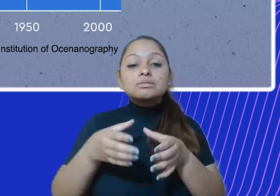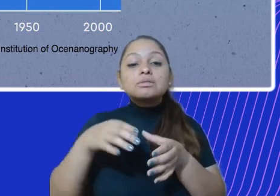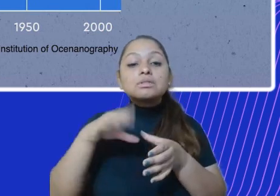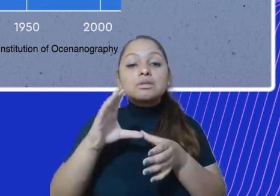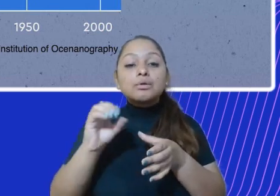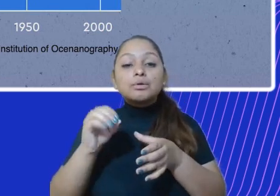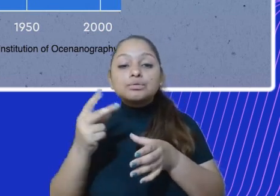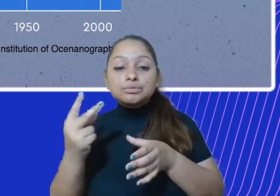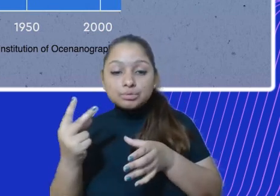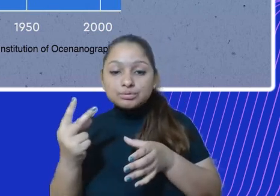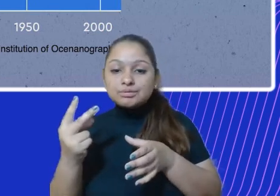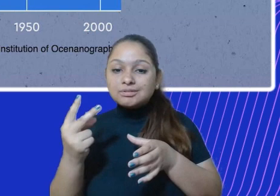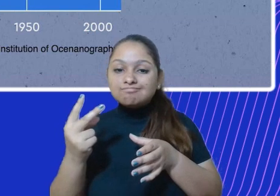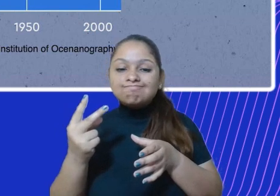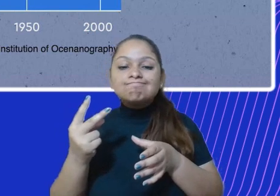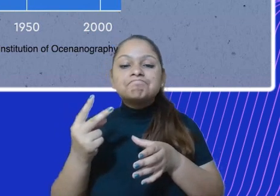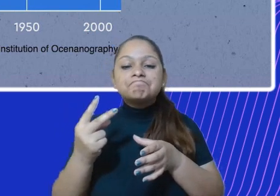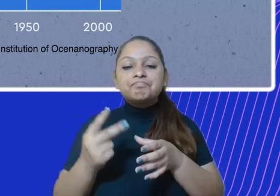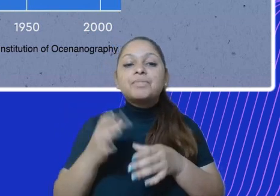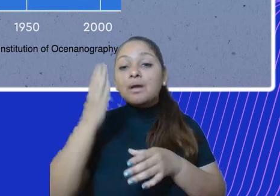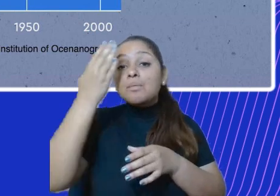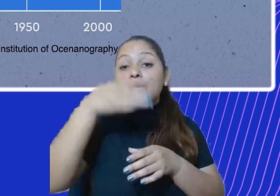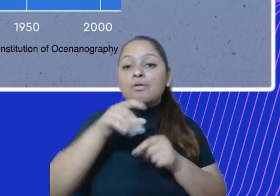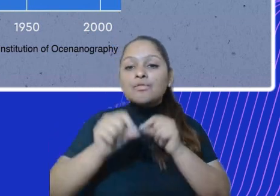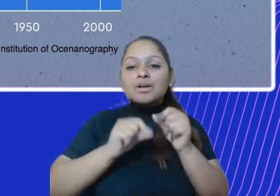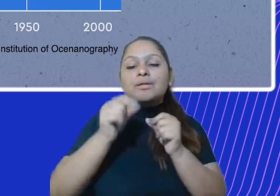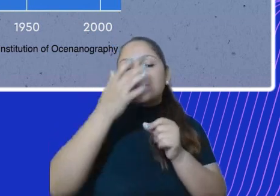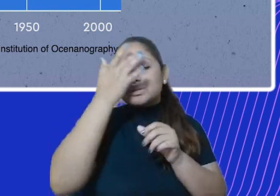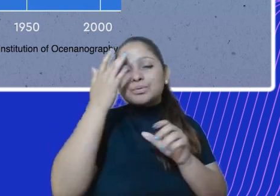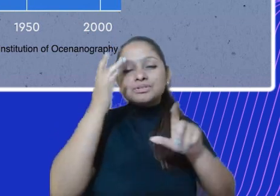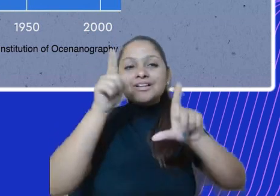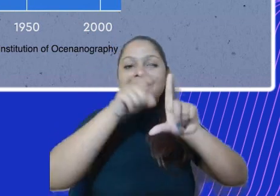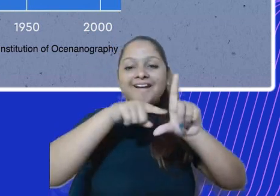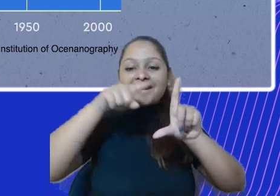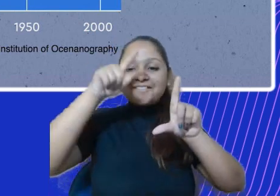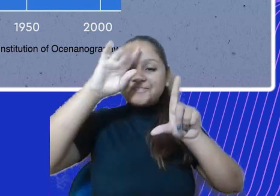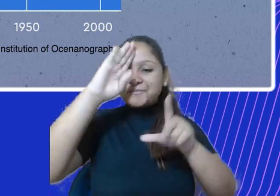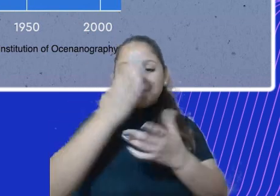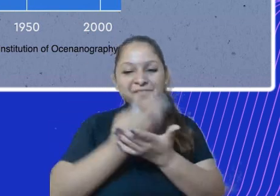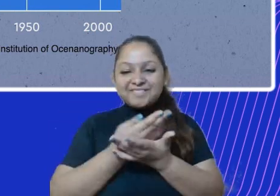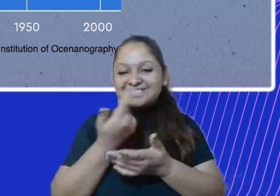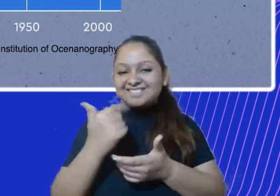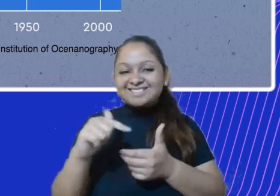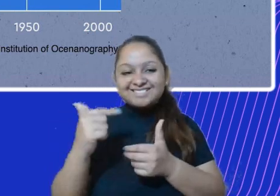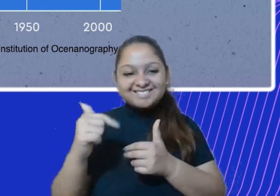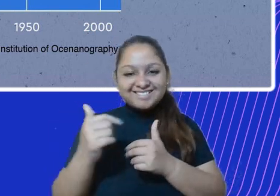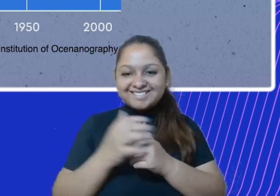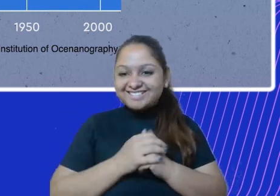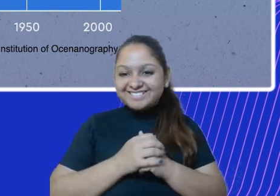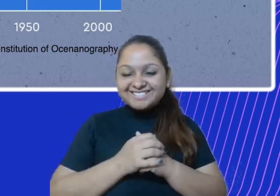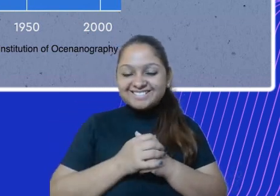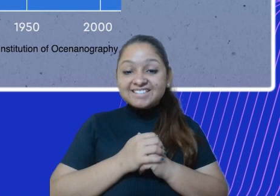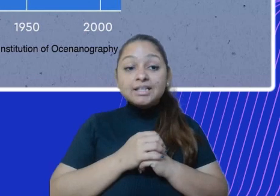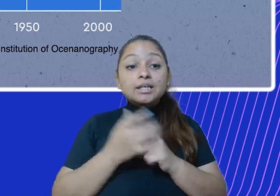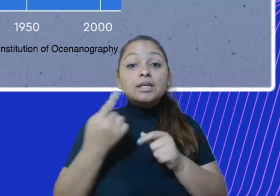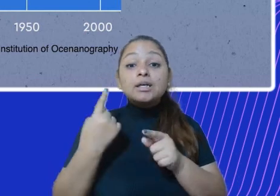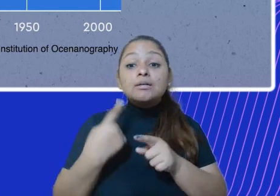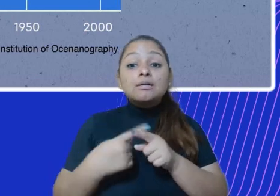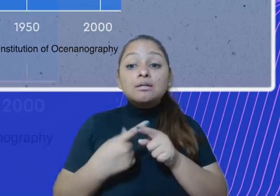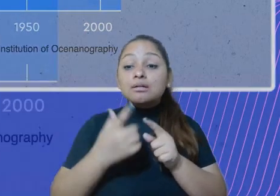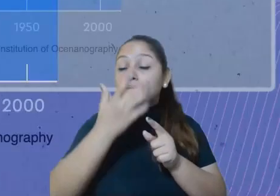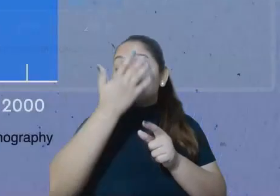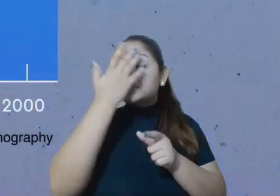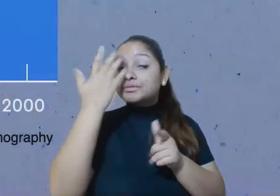300 years, which is also a proof that nobody believes in graphs, because this graph is a proof of that. Anyone that